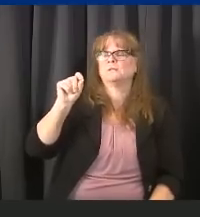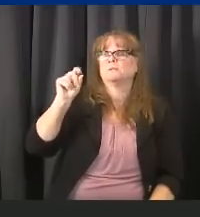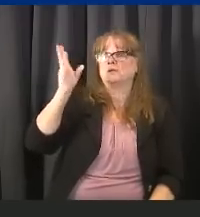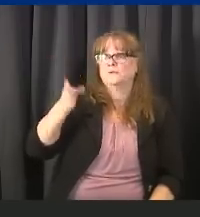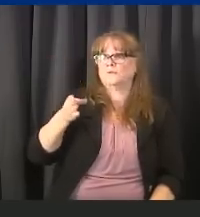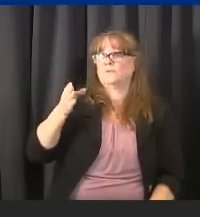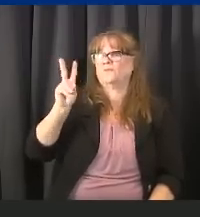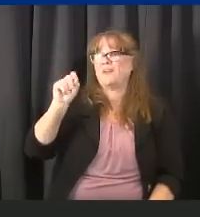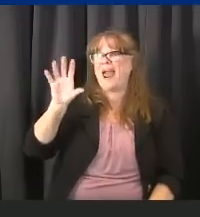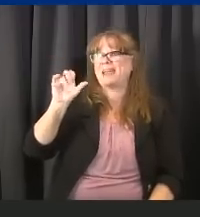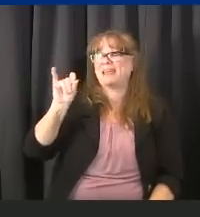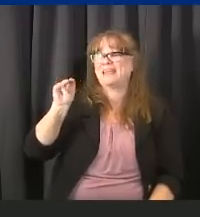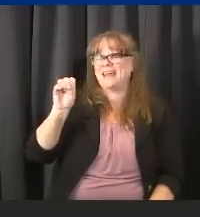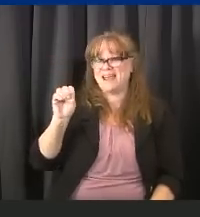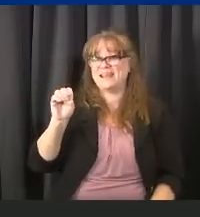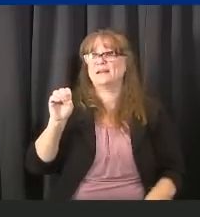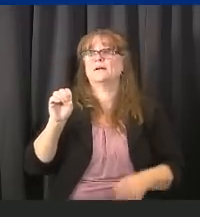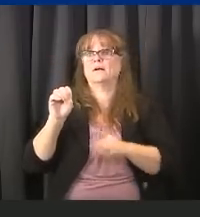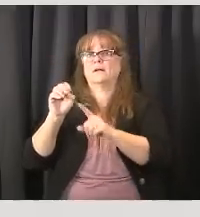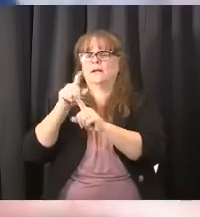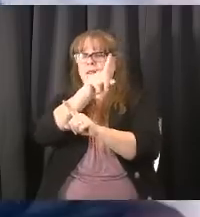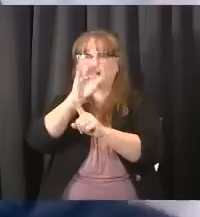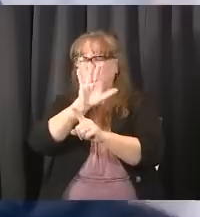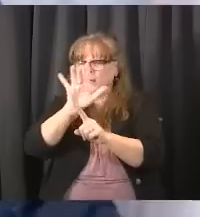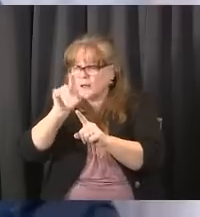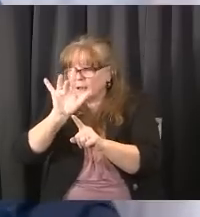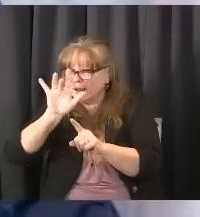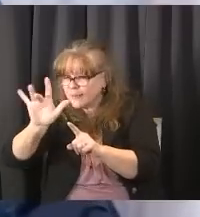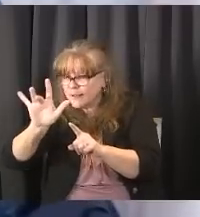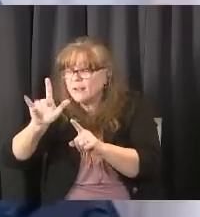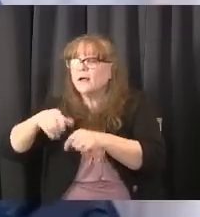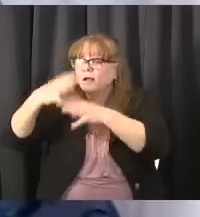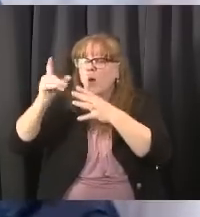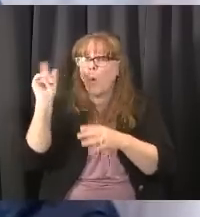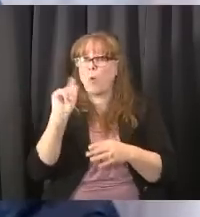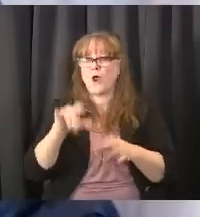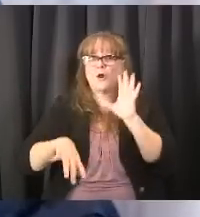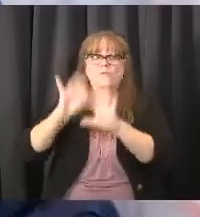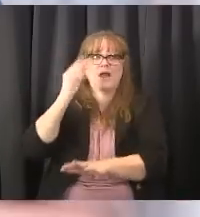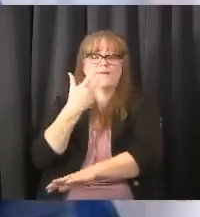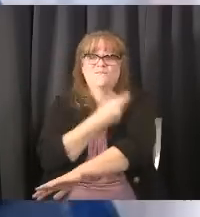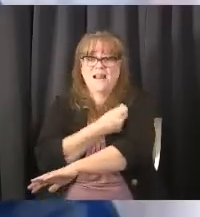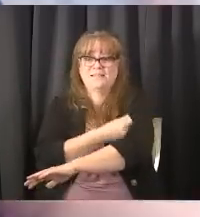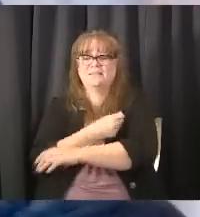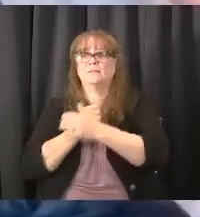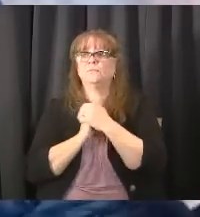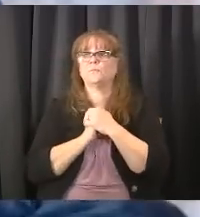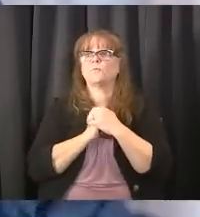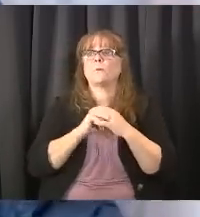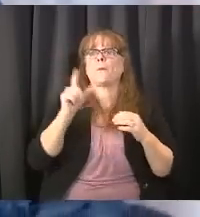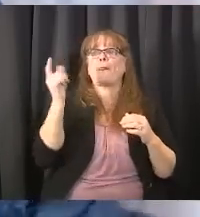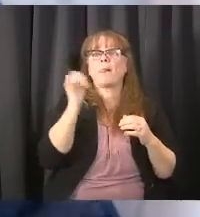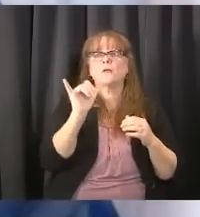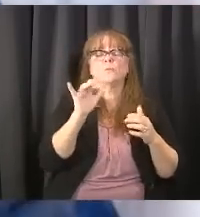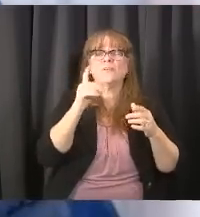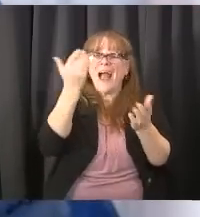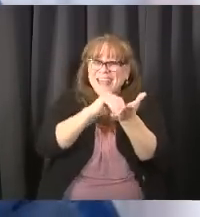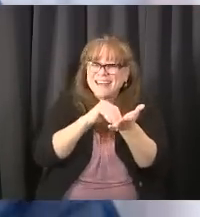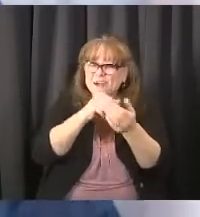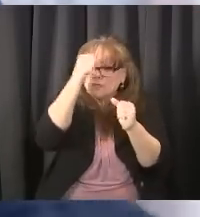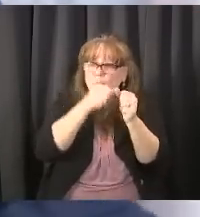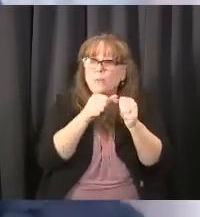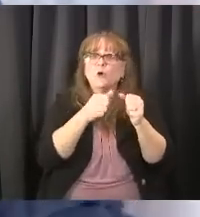live. We also every week have the ability to go into communities to do vaccination clinics. So we did San Luis and Center in the San